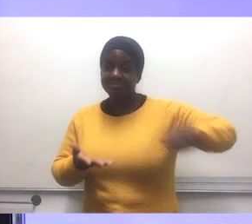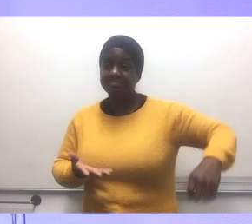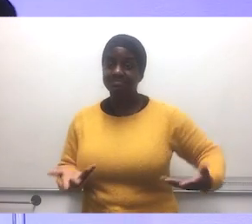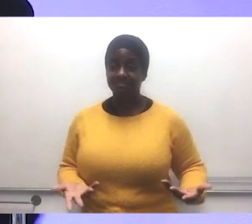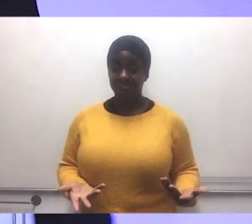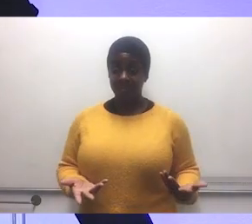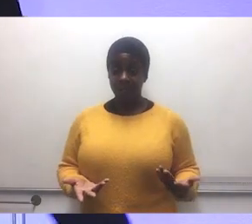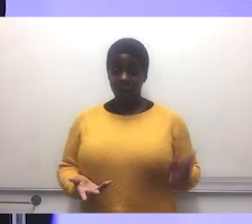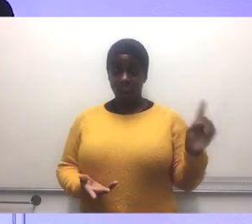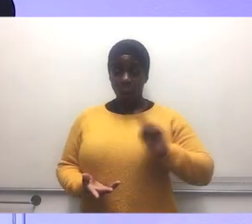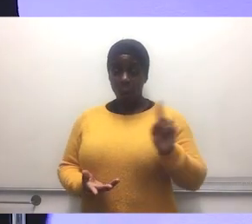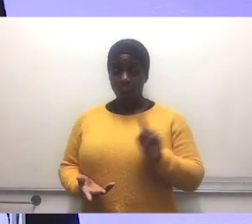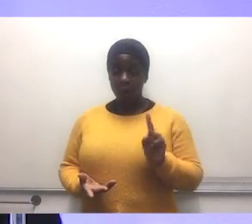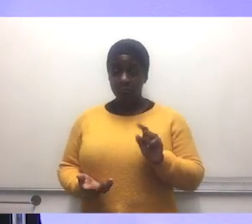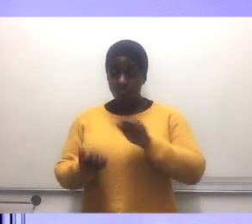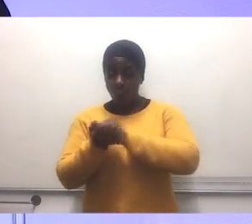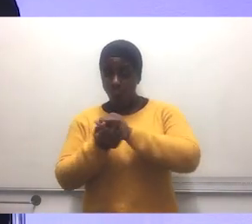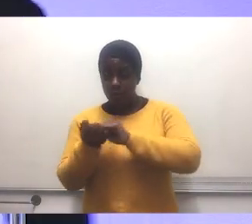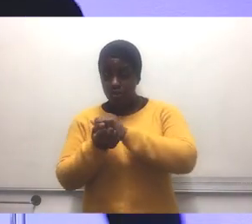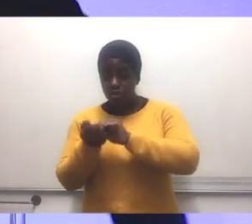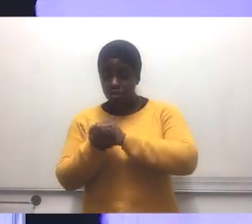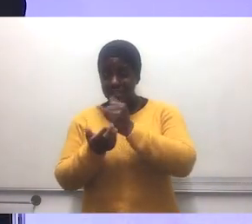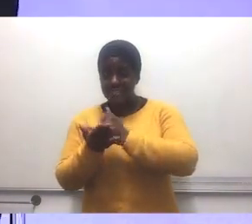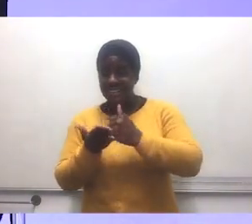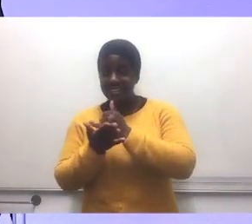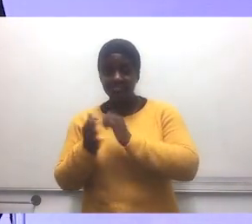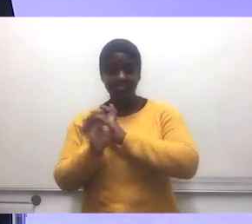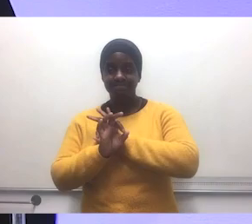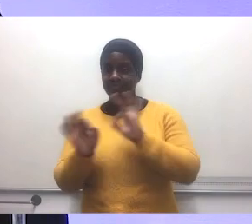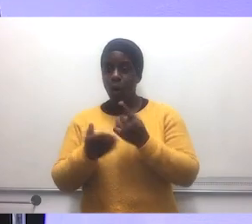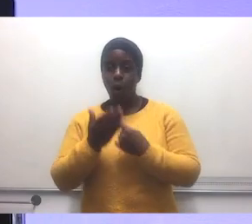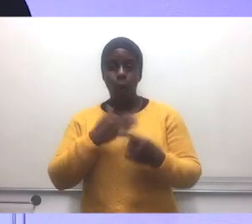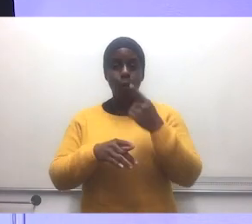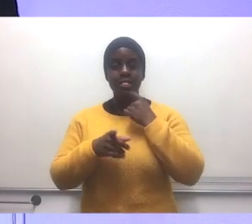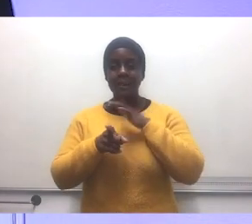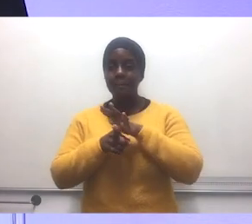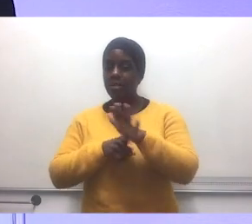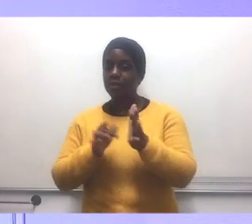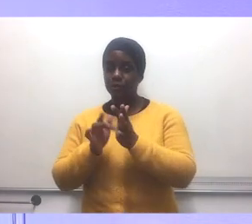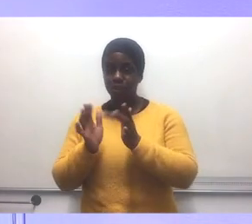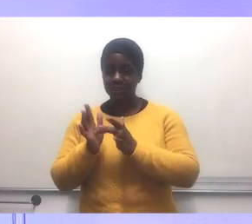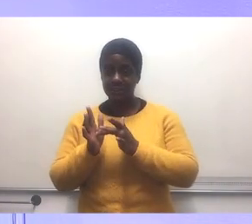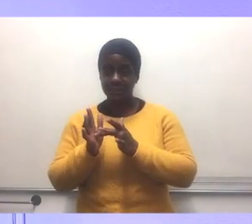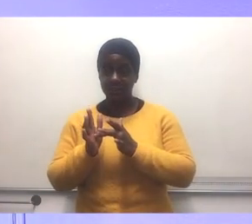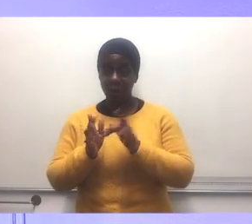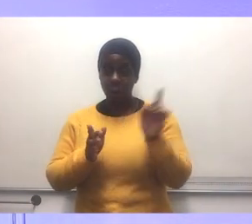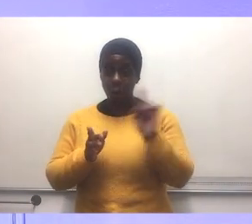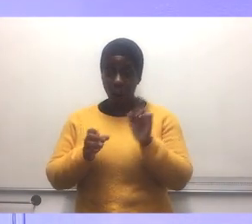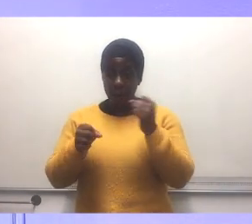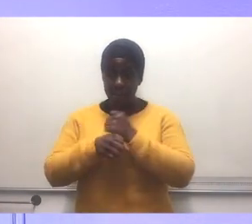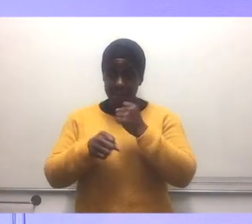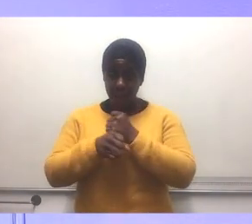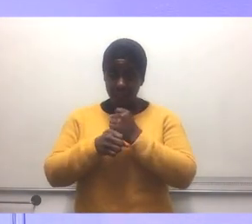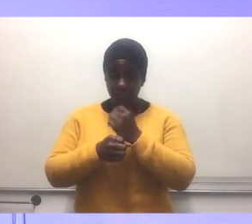can wash away your sins? Nothing but the blood of Jesus. What can make